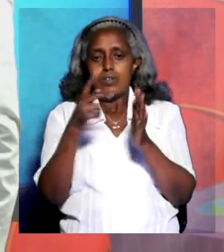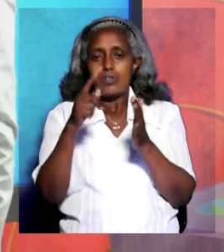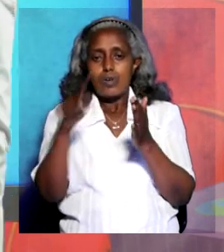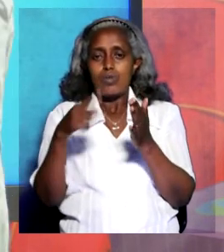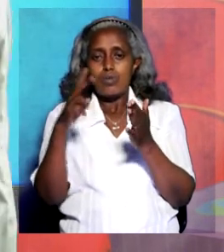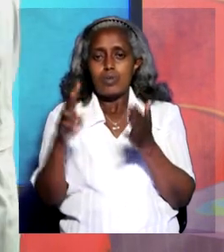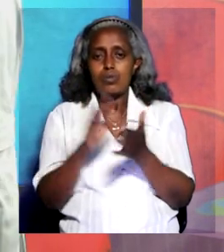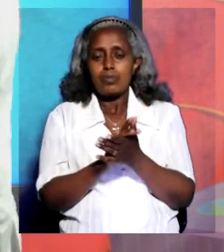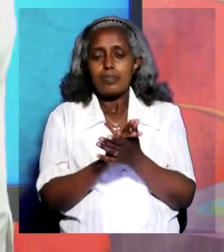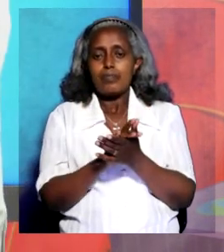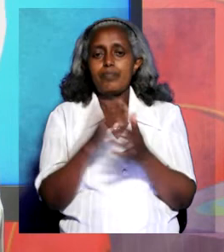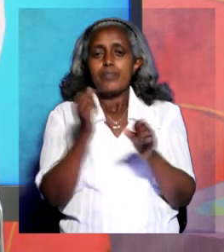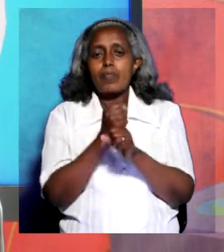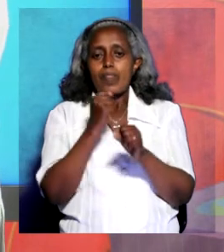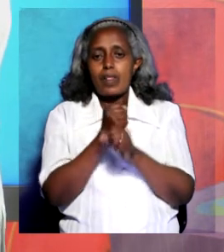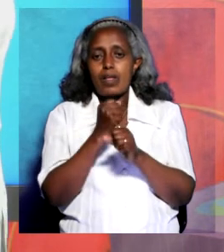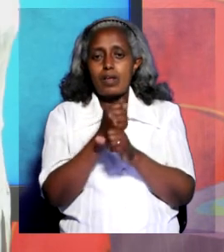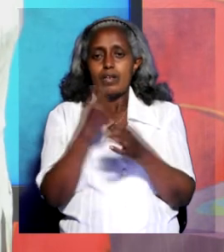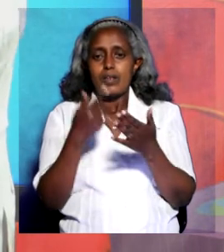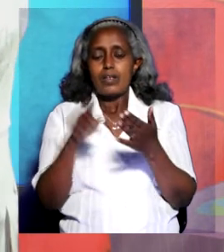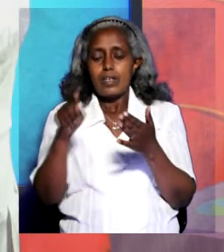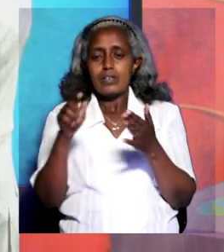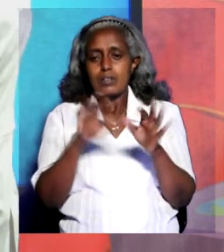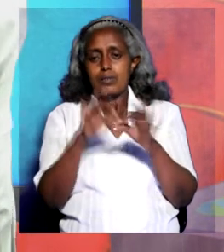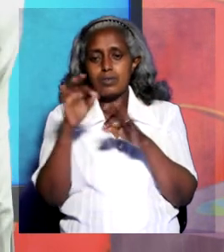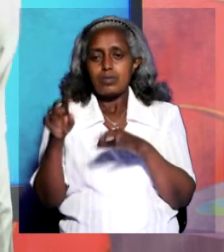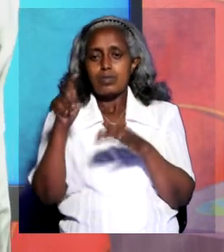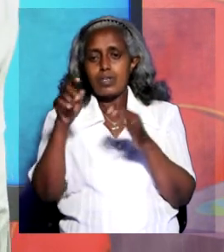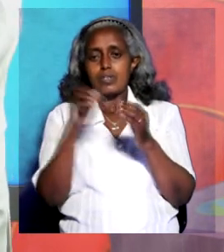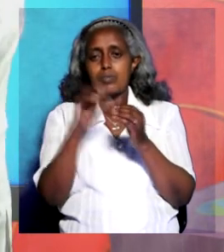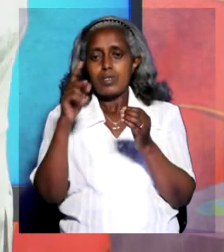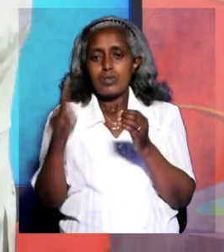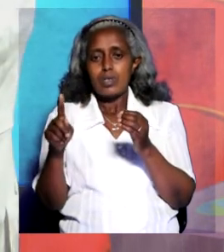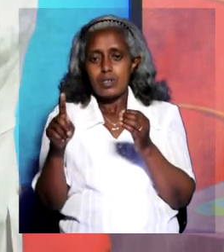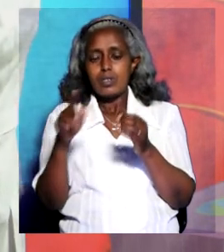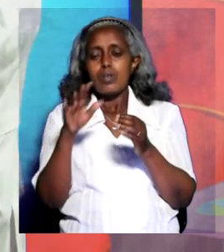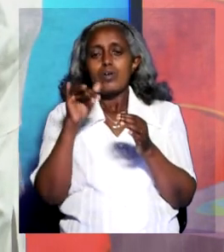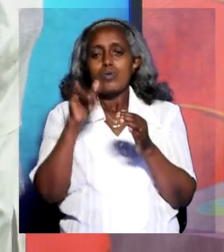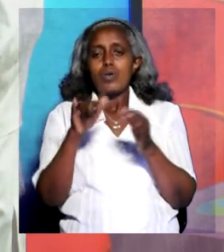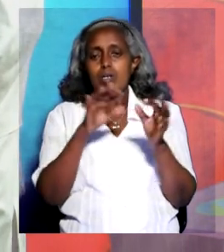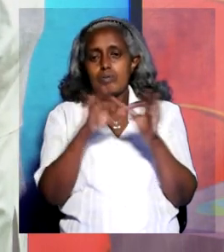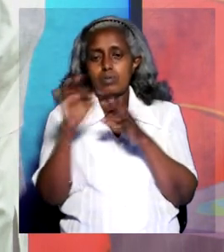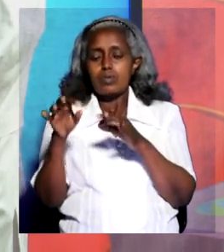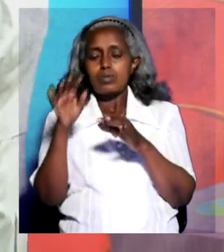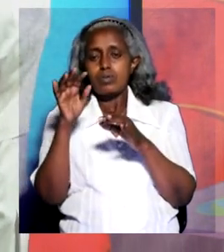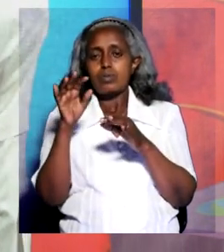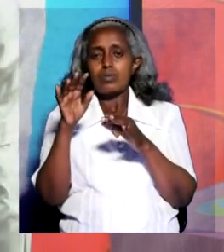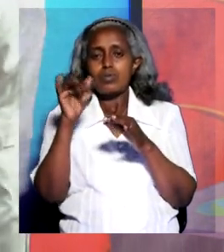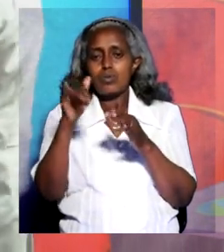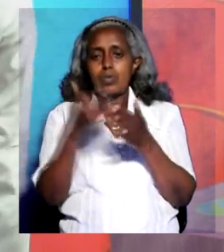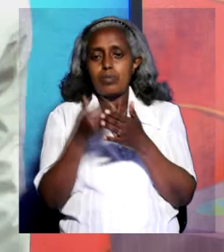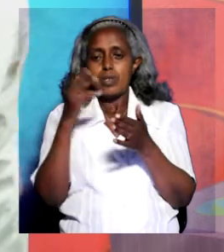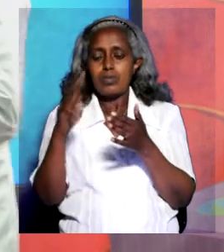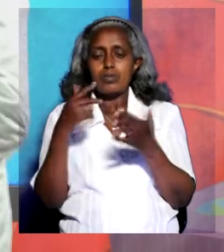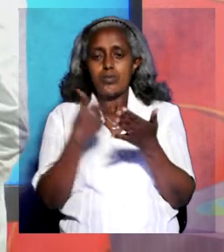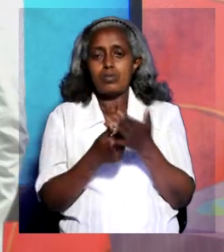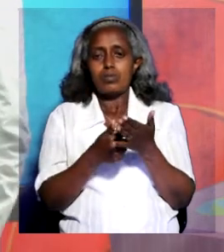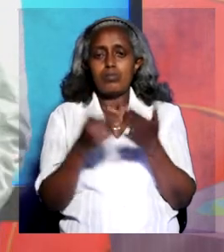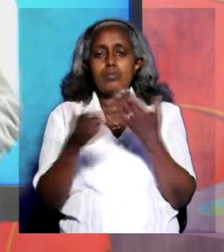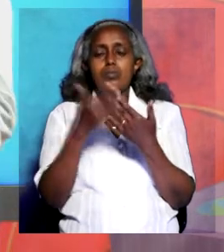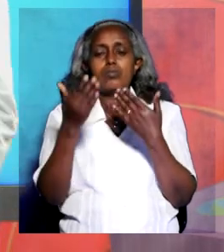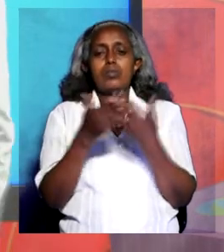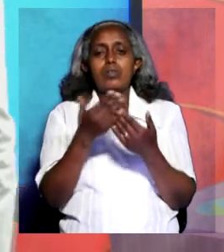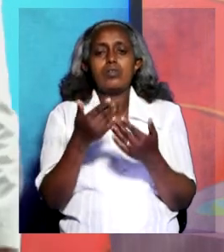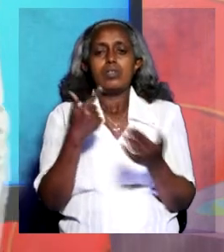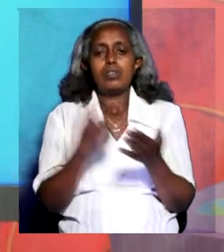do is, in place of x, you substitute x plus 1, and in place of y, you substitute y minus 2, and you simplify.